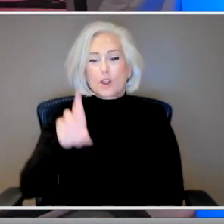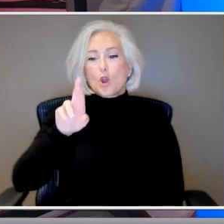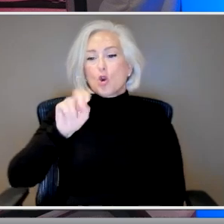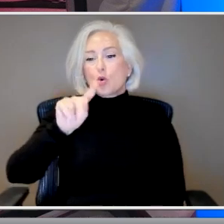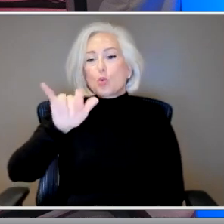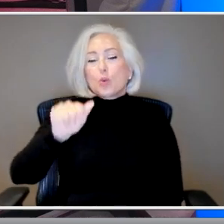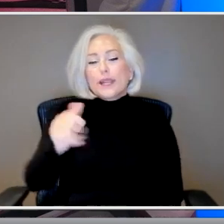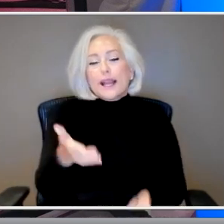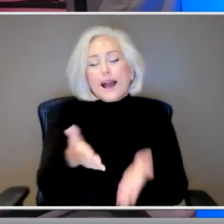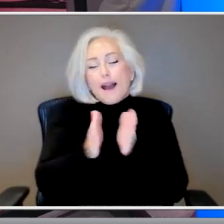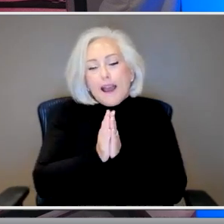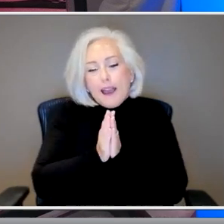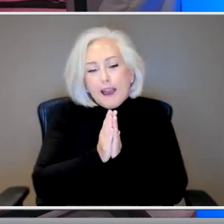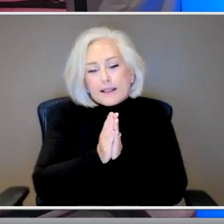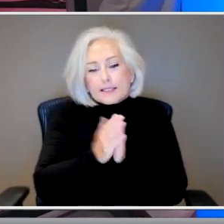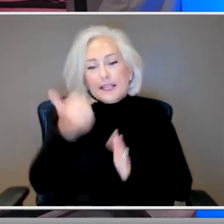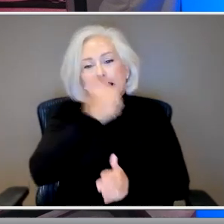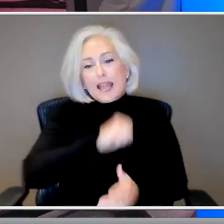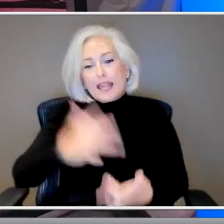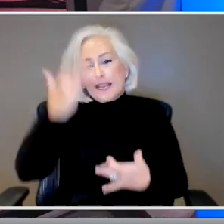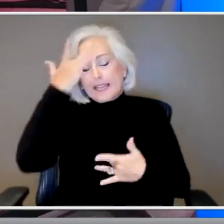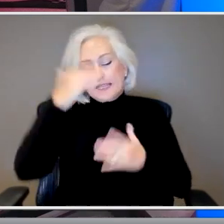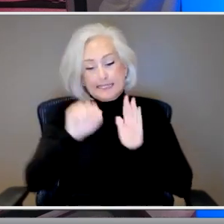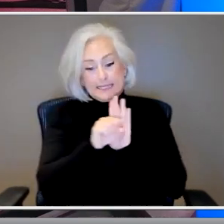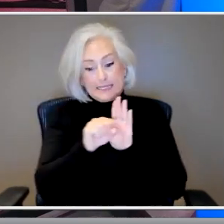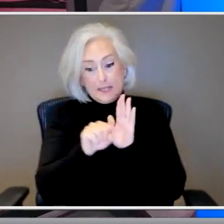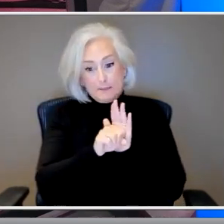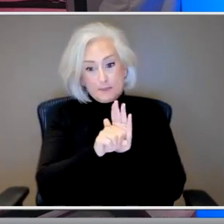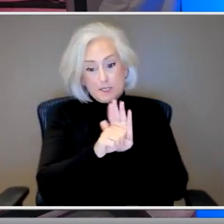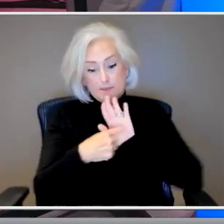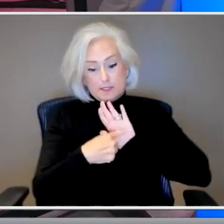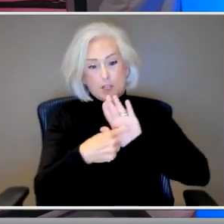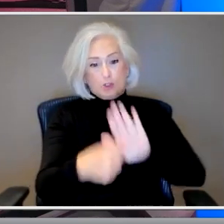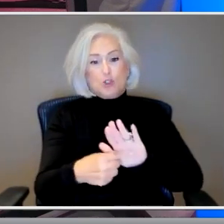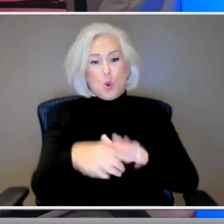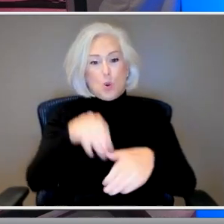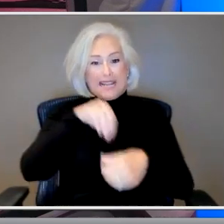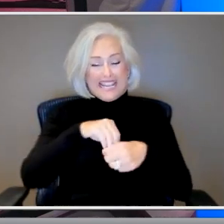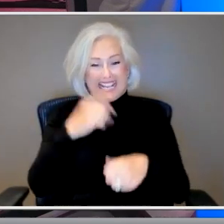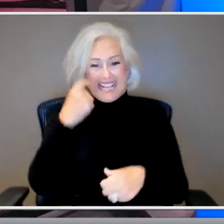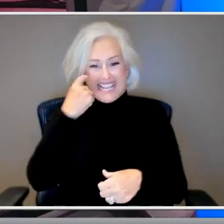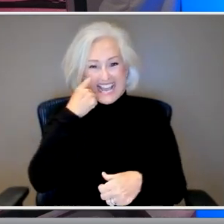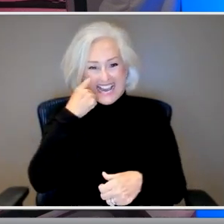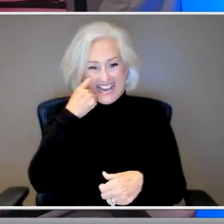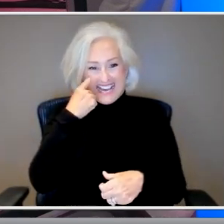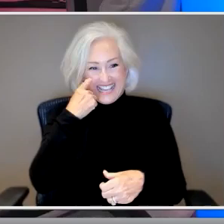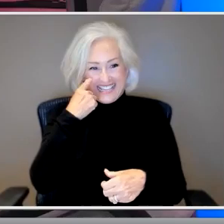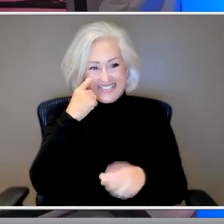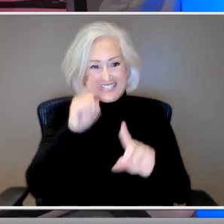any symptoms, other symptoms that appear in the eye other than what Vicki was describing?